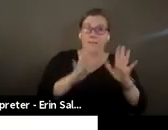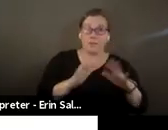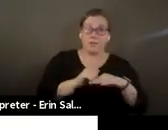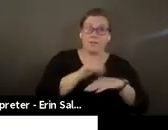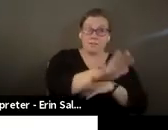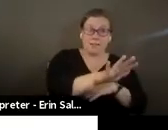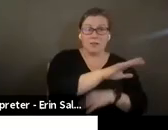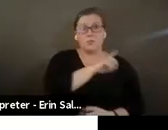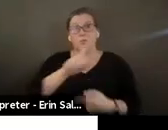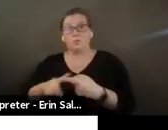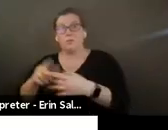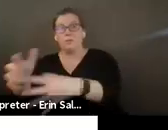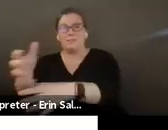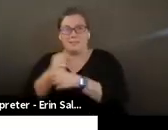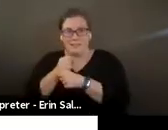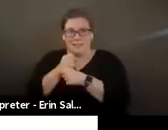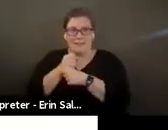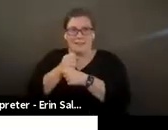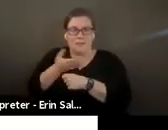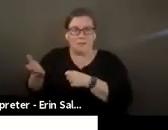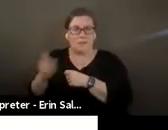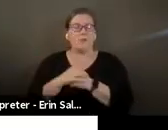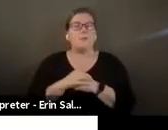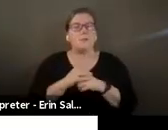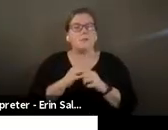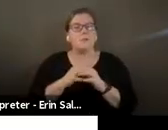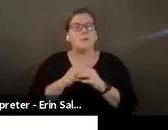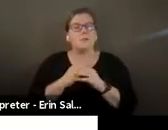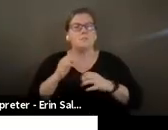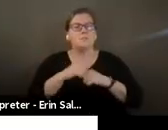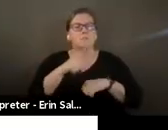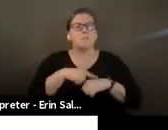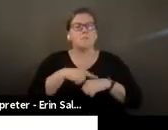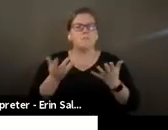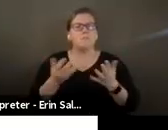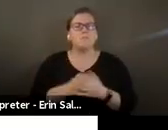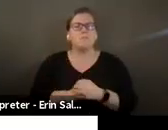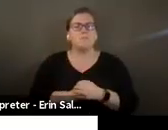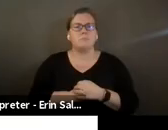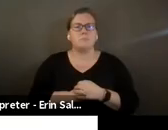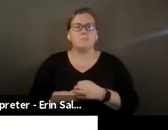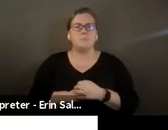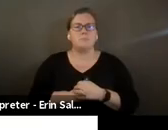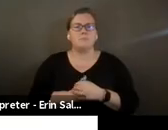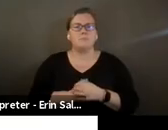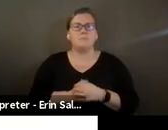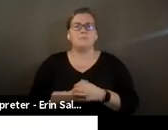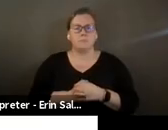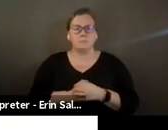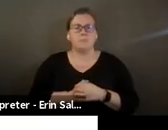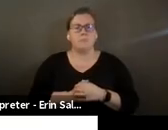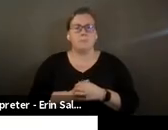to getting that piece of equipment in the home, how long does that take? Yeah,